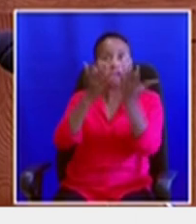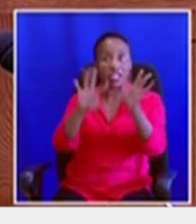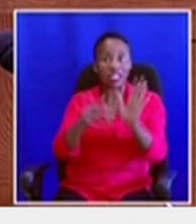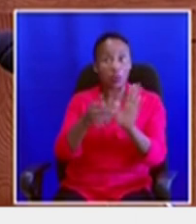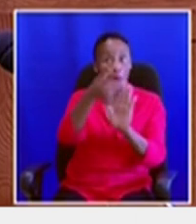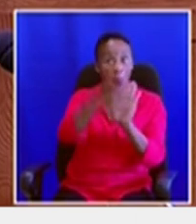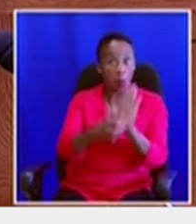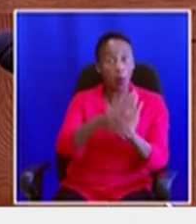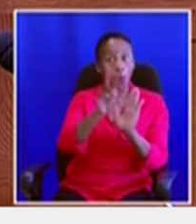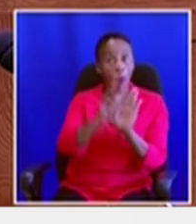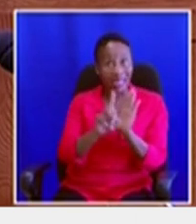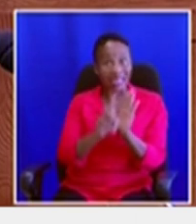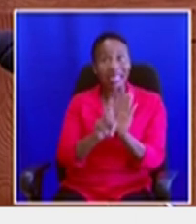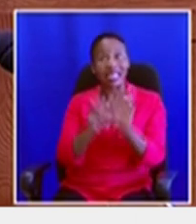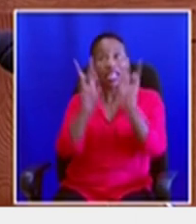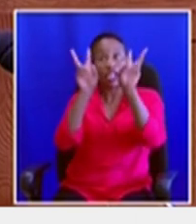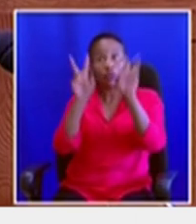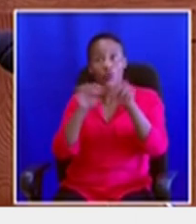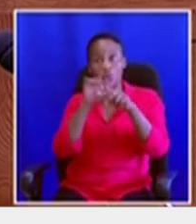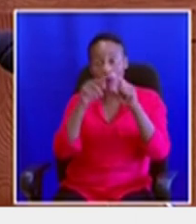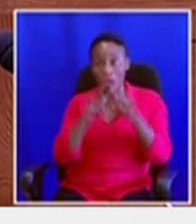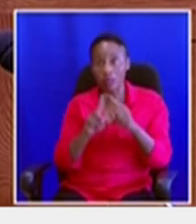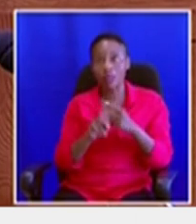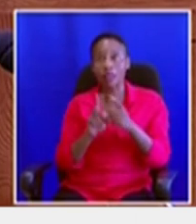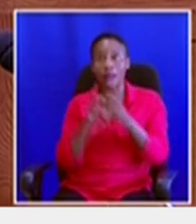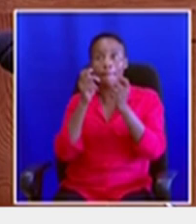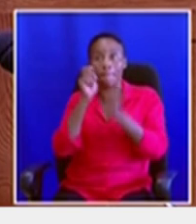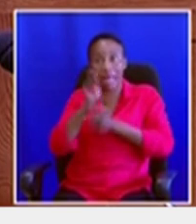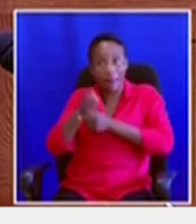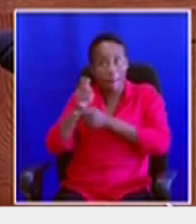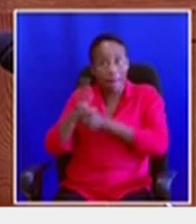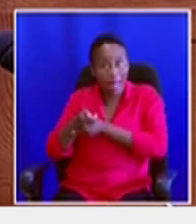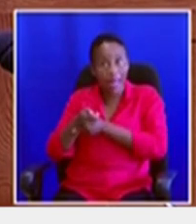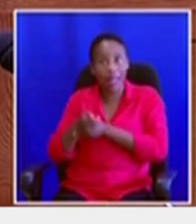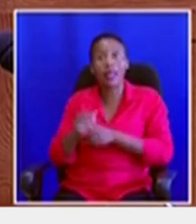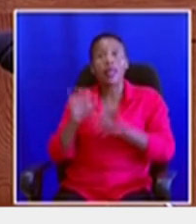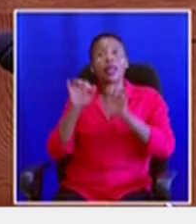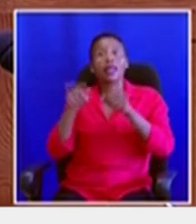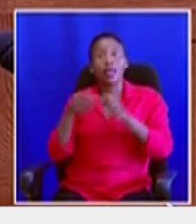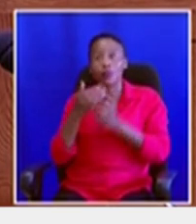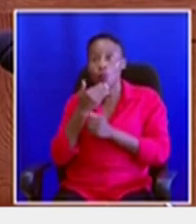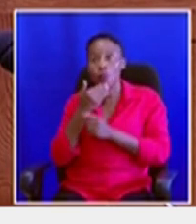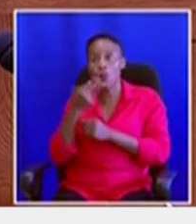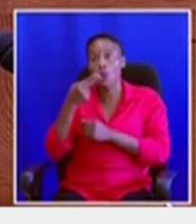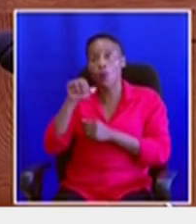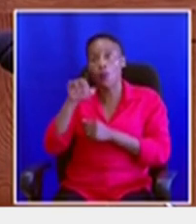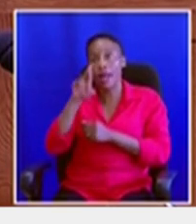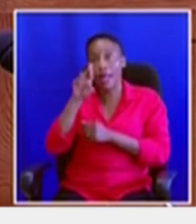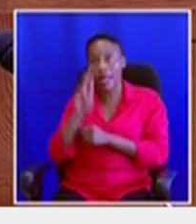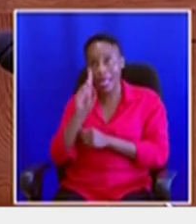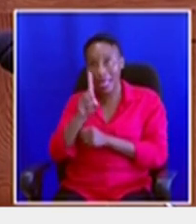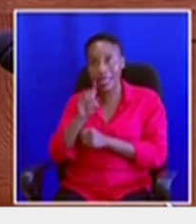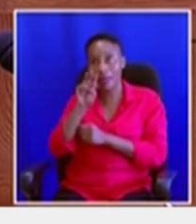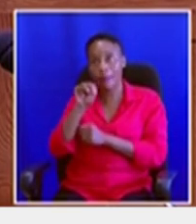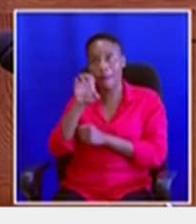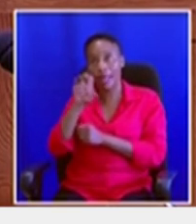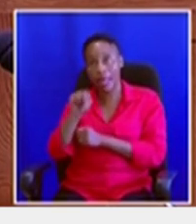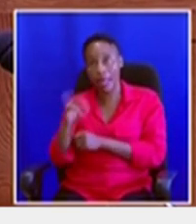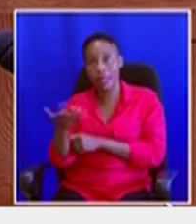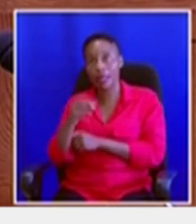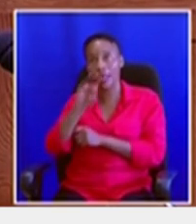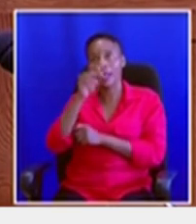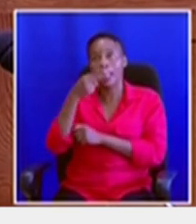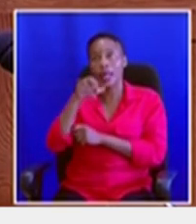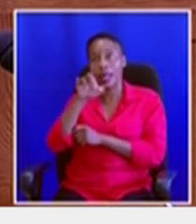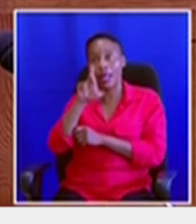are. Issues of payment, yes, to headmen and headwomen, issues of the